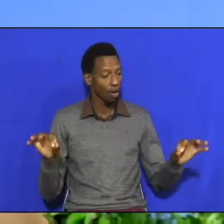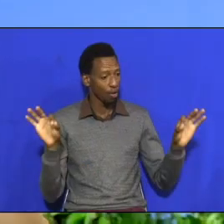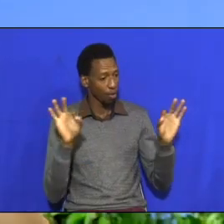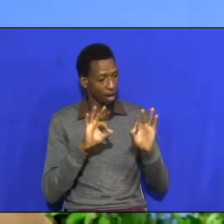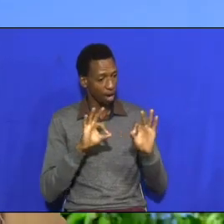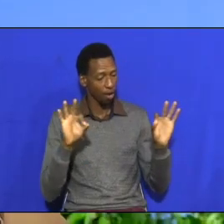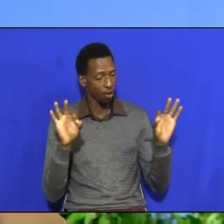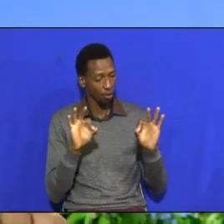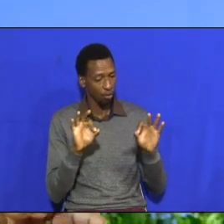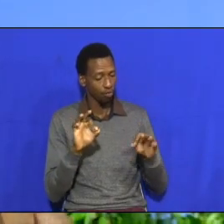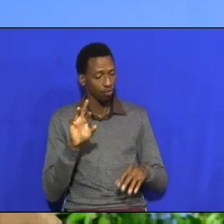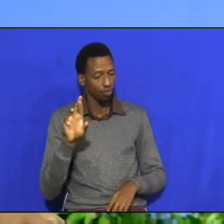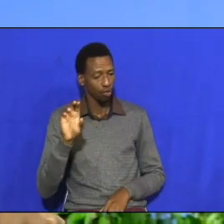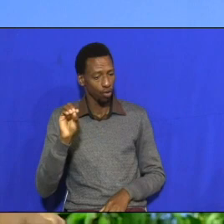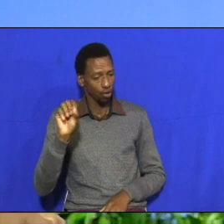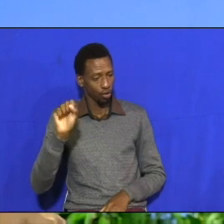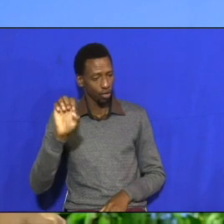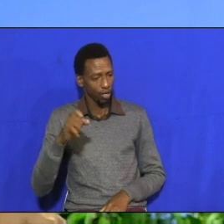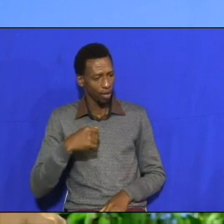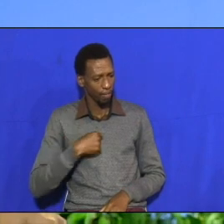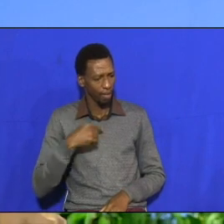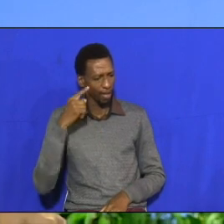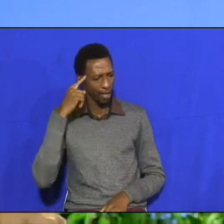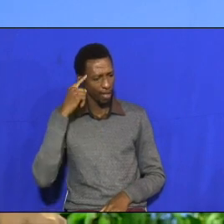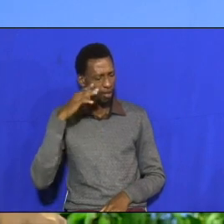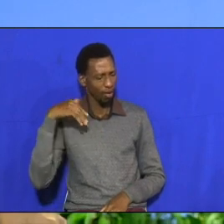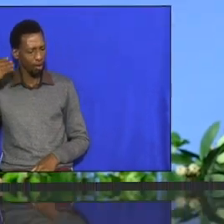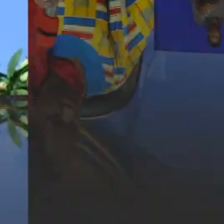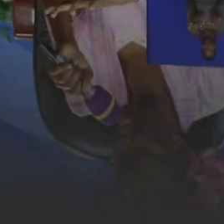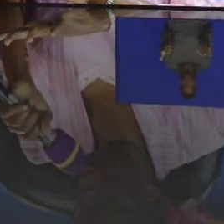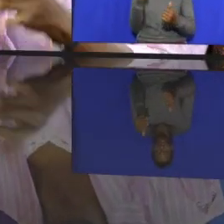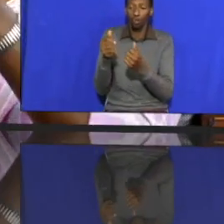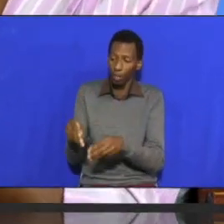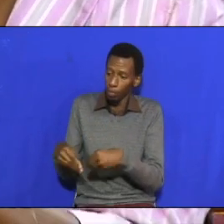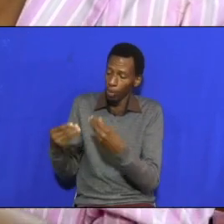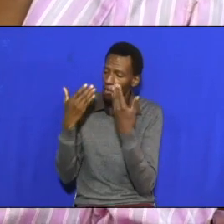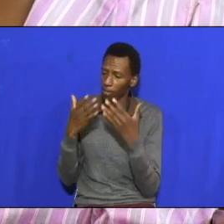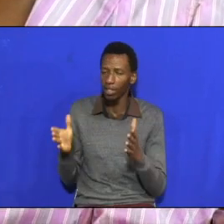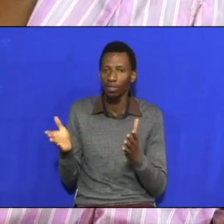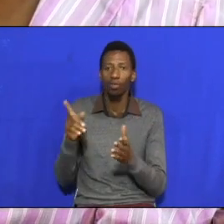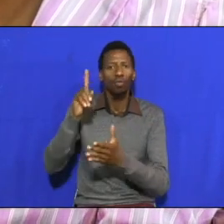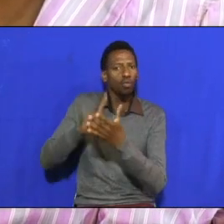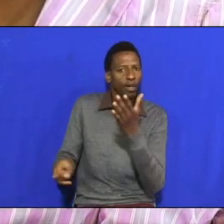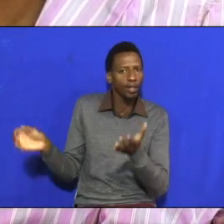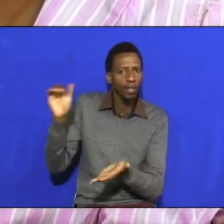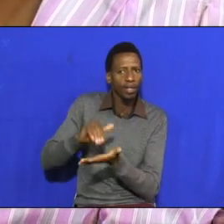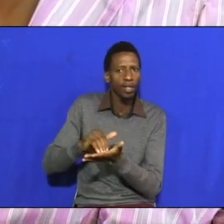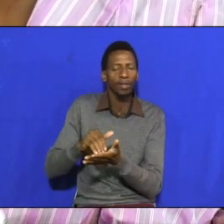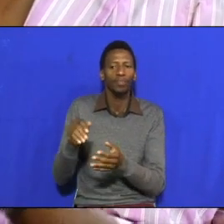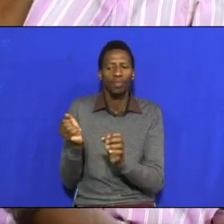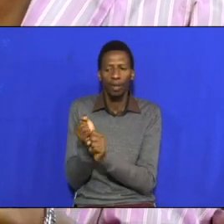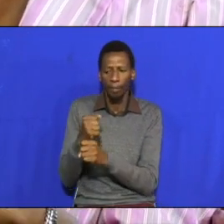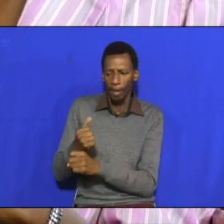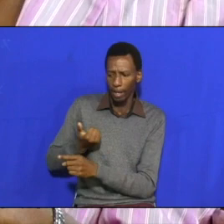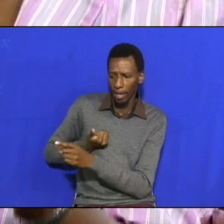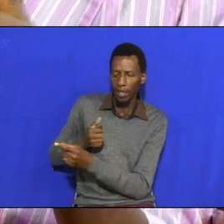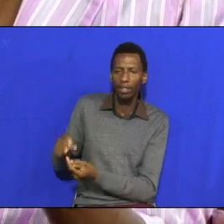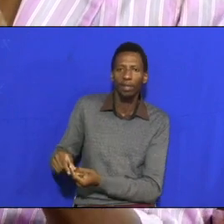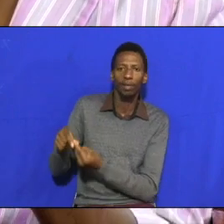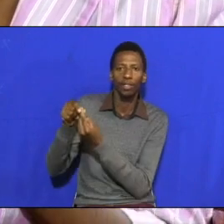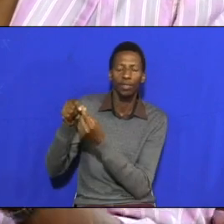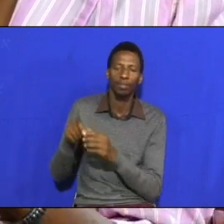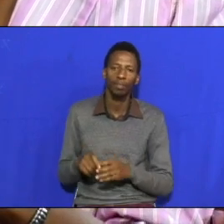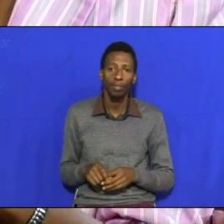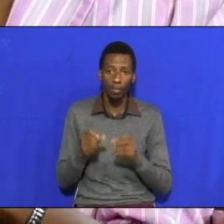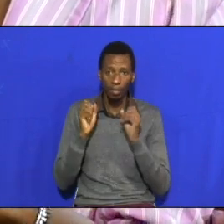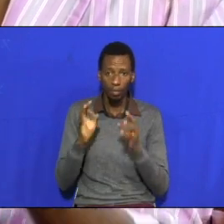lifestyle. I've always thought I was more special. And so what again makes the girl special? So this, if we